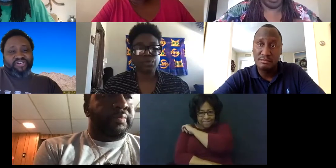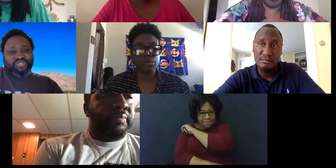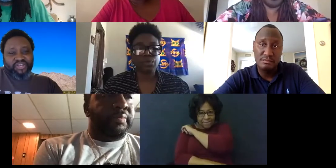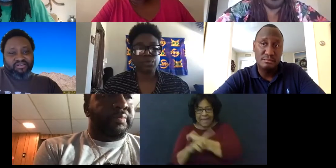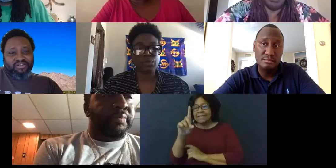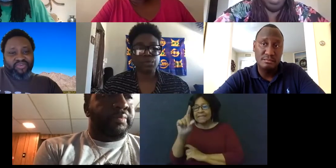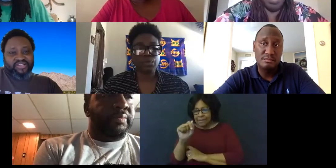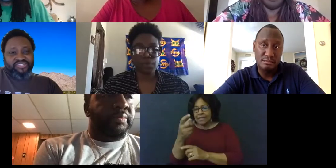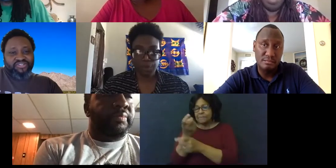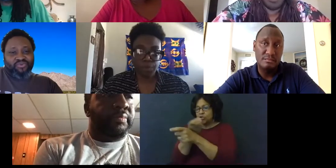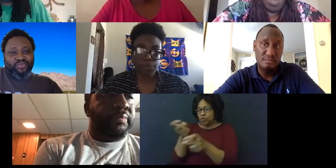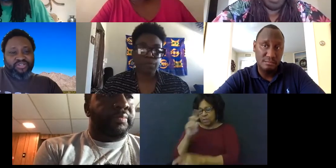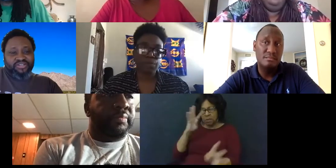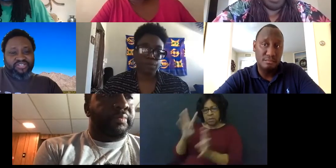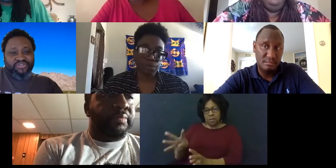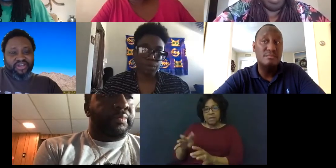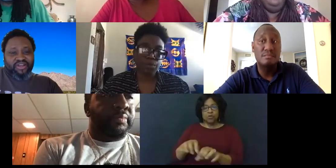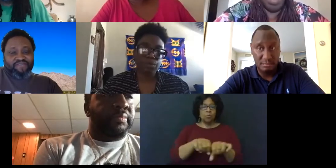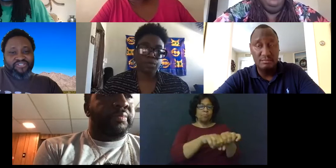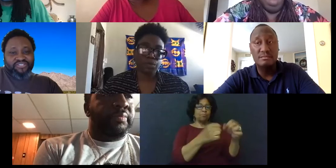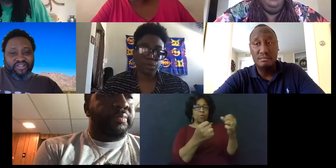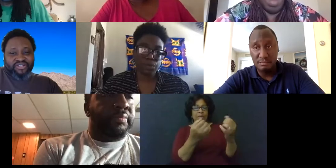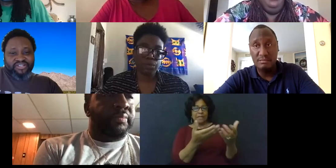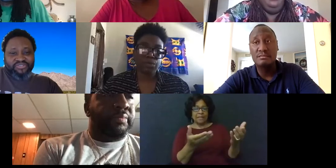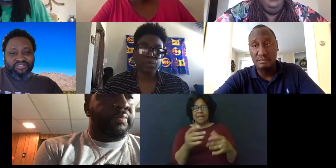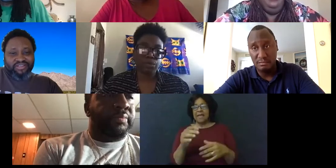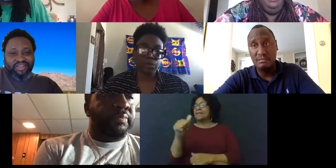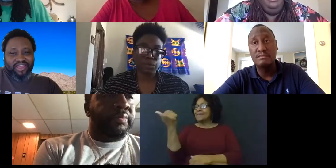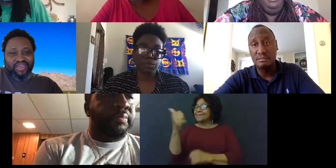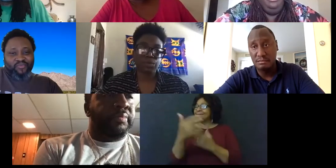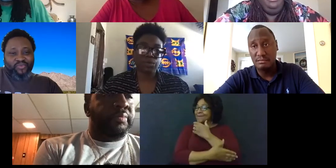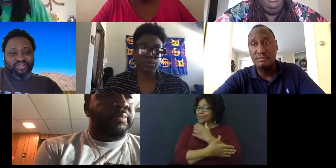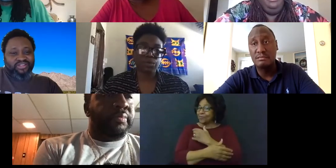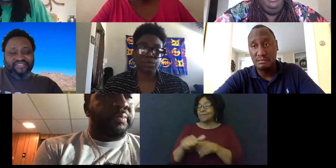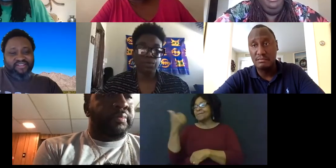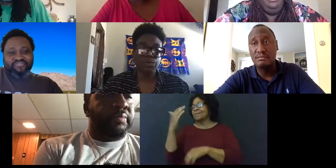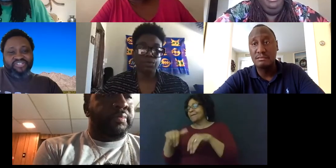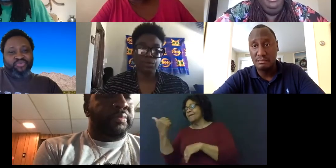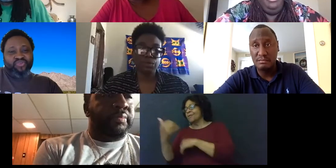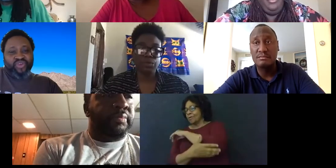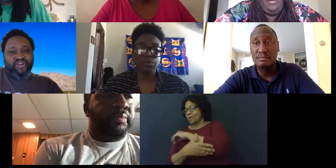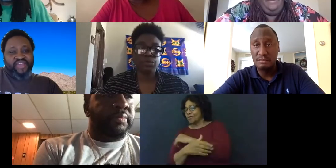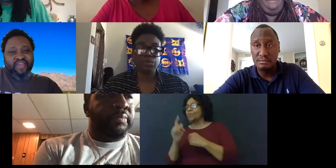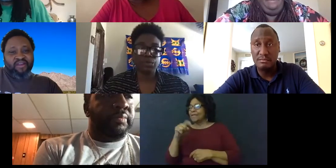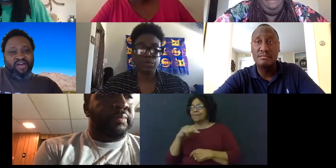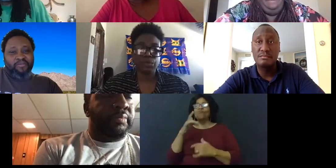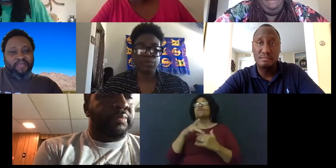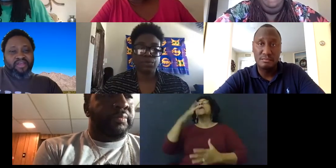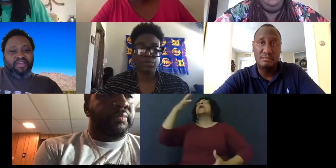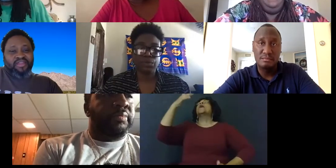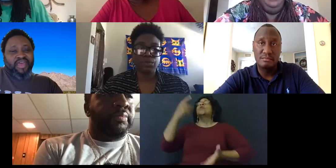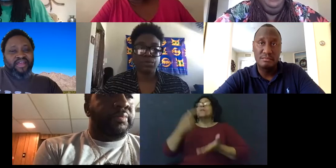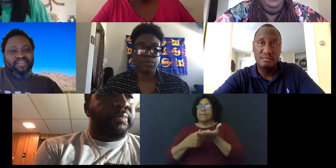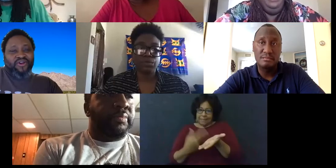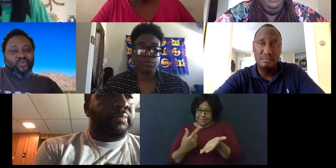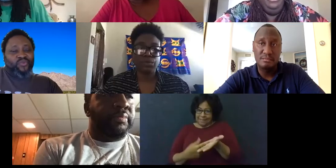disabilities are treated in relations to growth in this country versus other countries. And that's a conversation we rarely hear about,